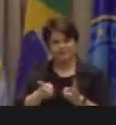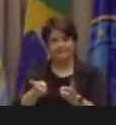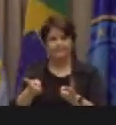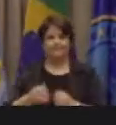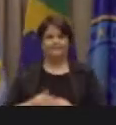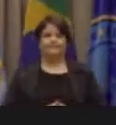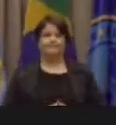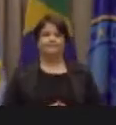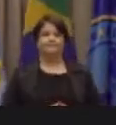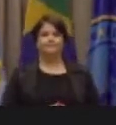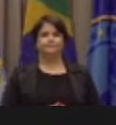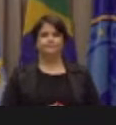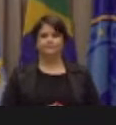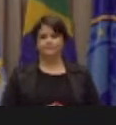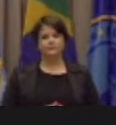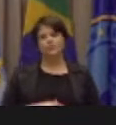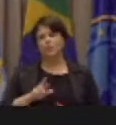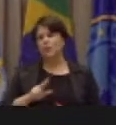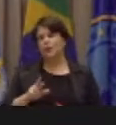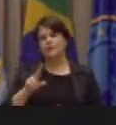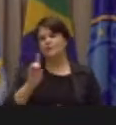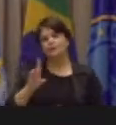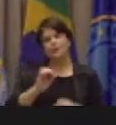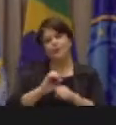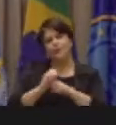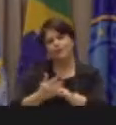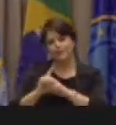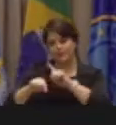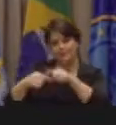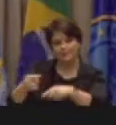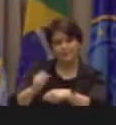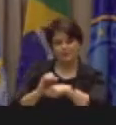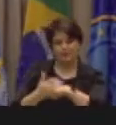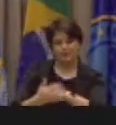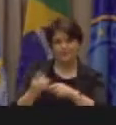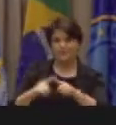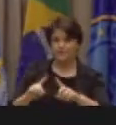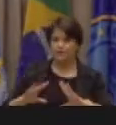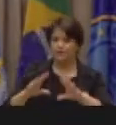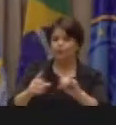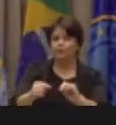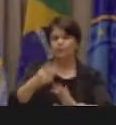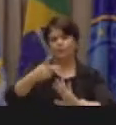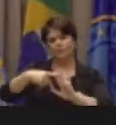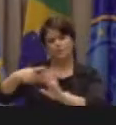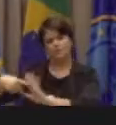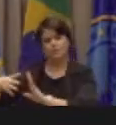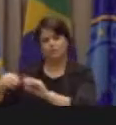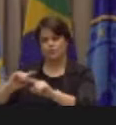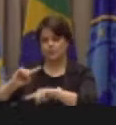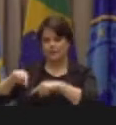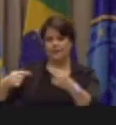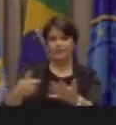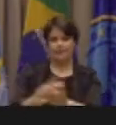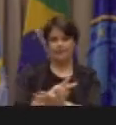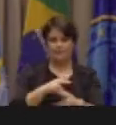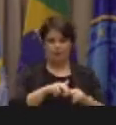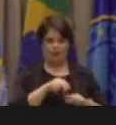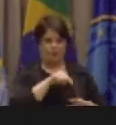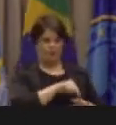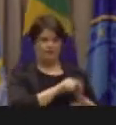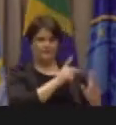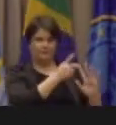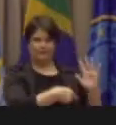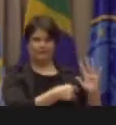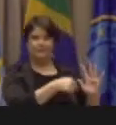to keep going and follow up, not just COVID, post-COVID, but all the other projects that may come in the